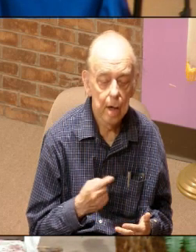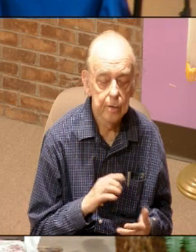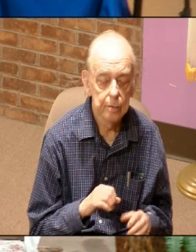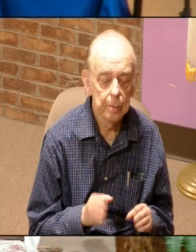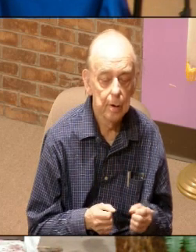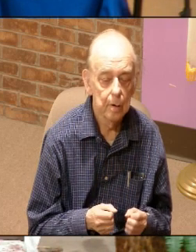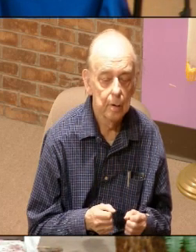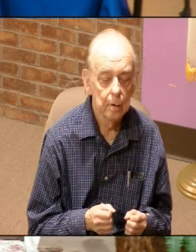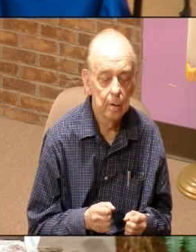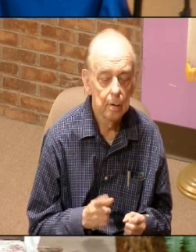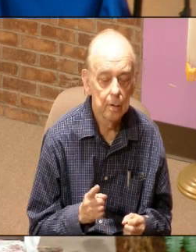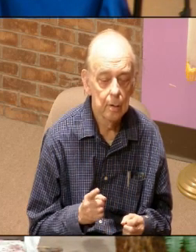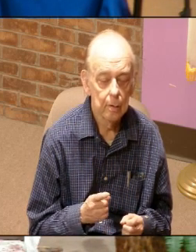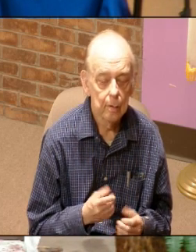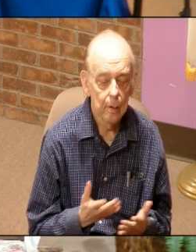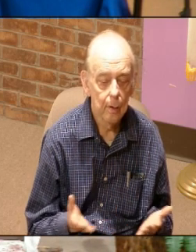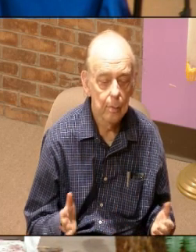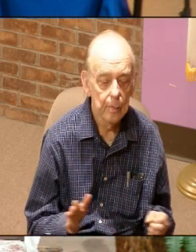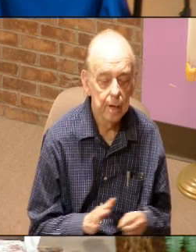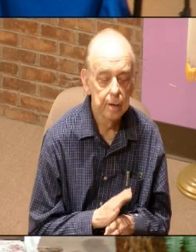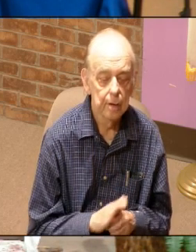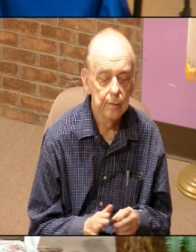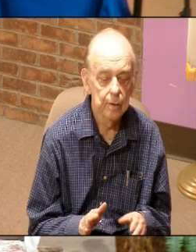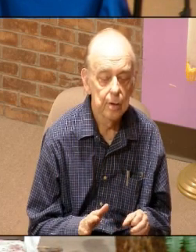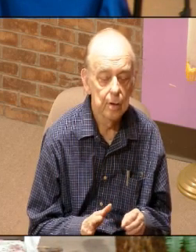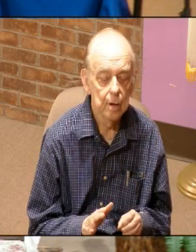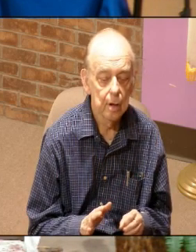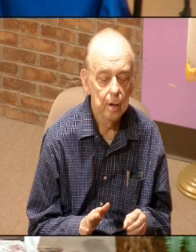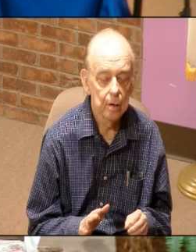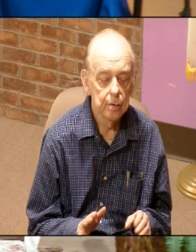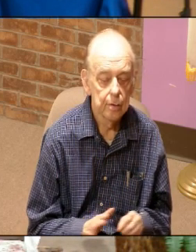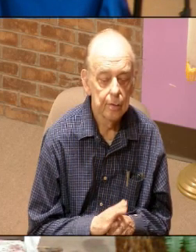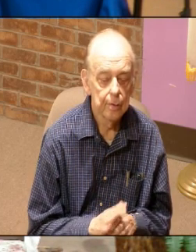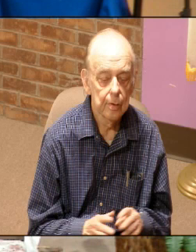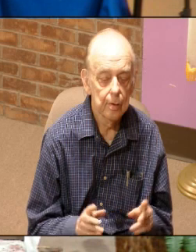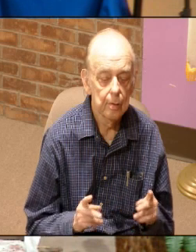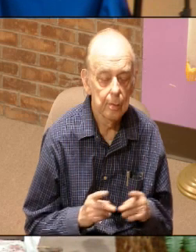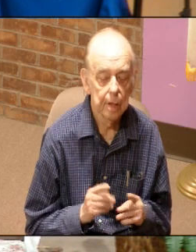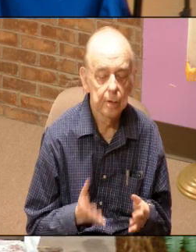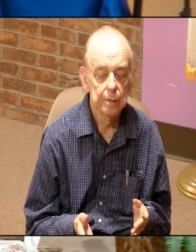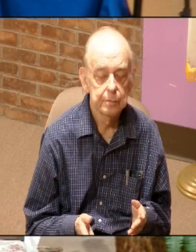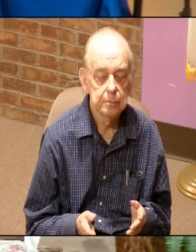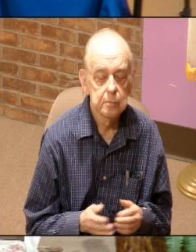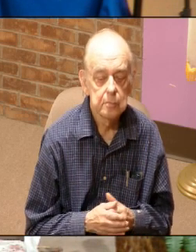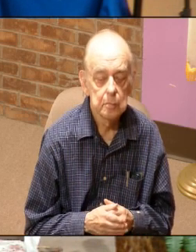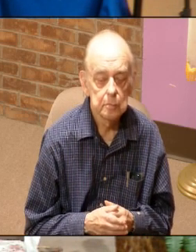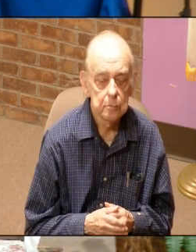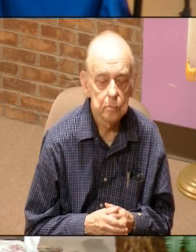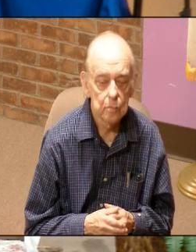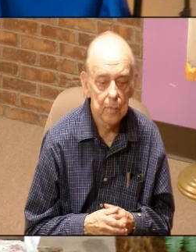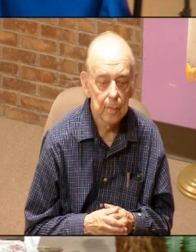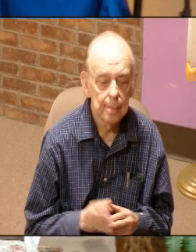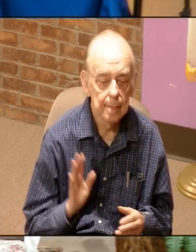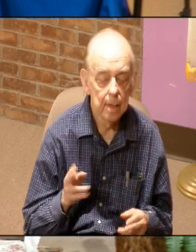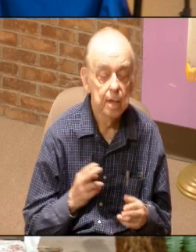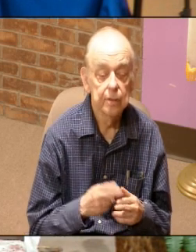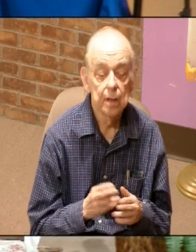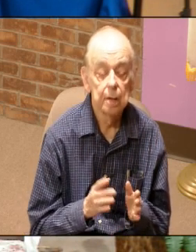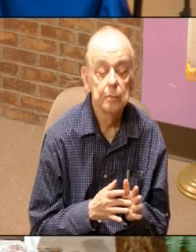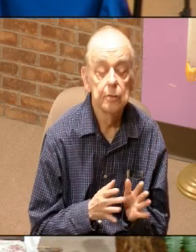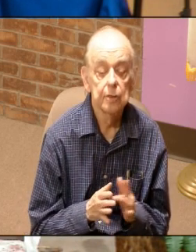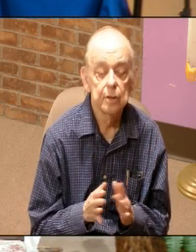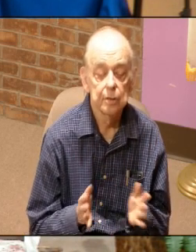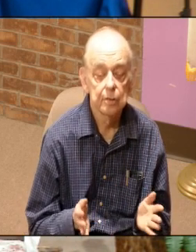there's only one big enough to fill that space that's empty. His name is Jesus.